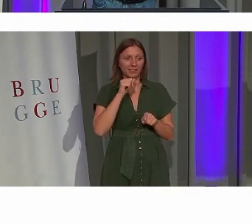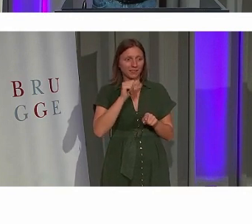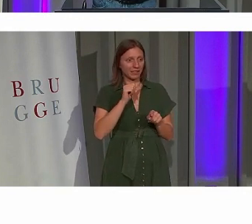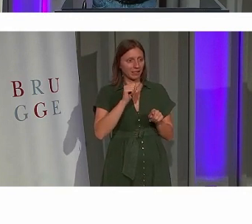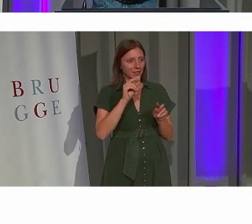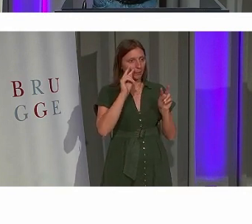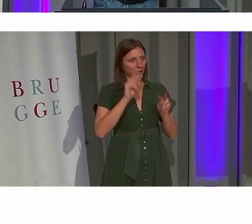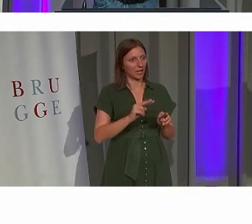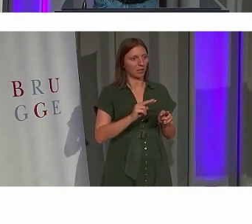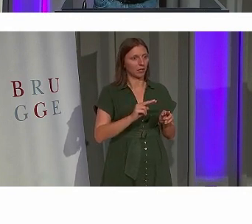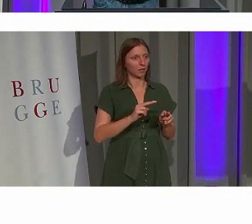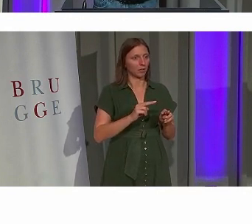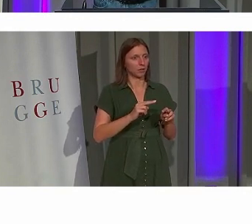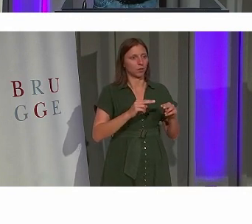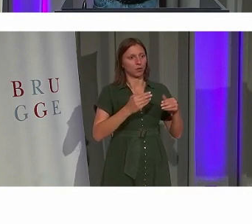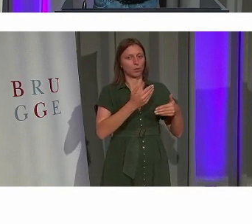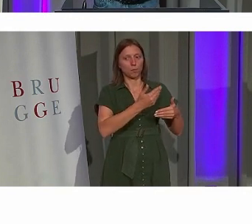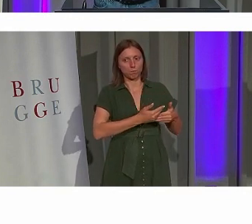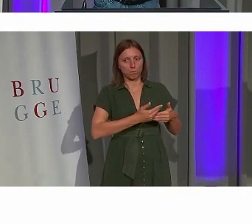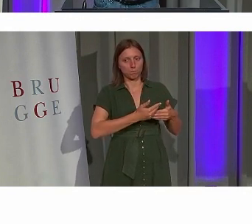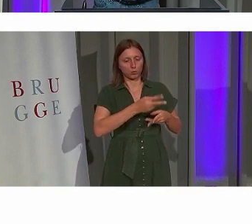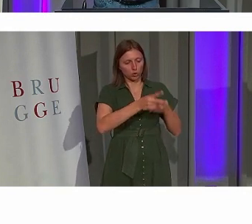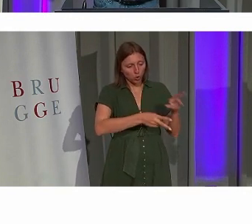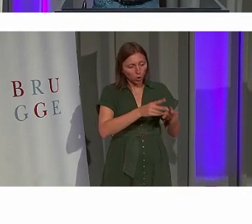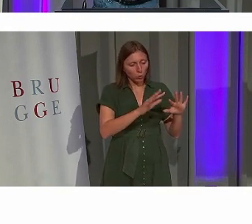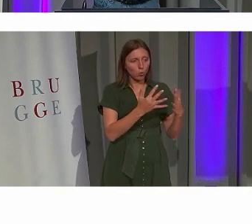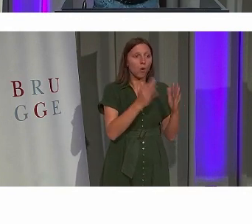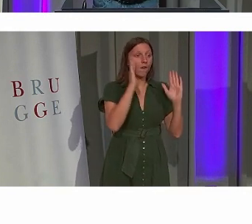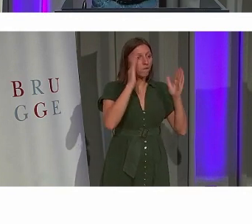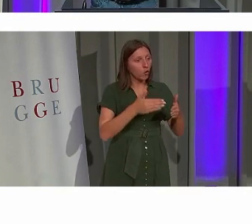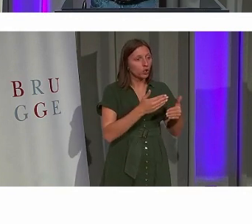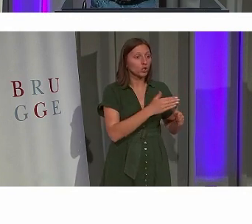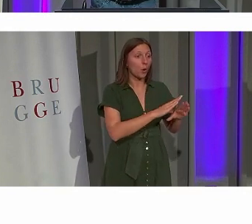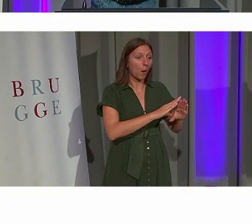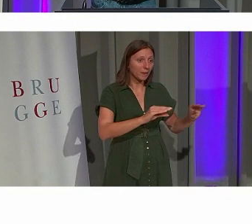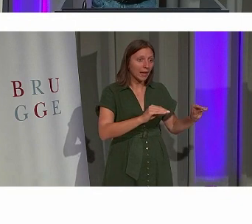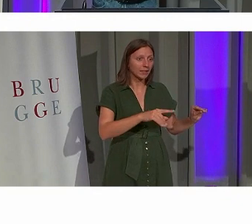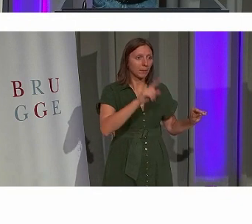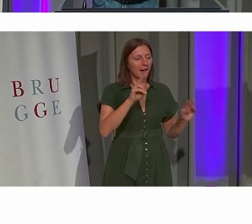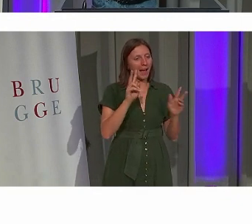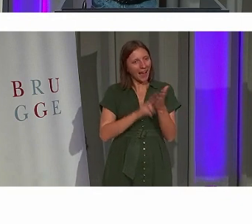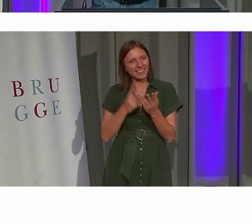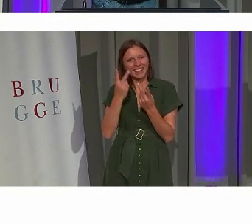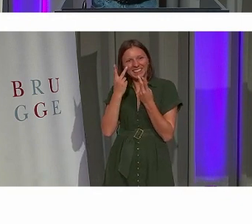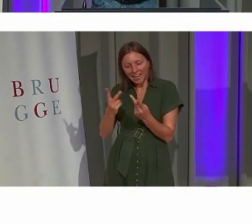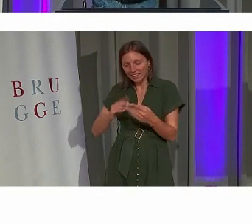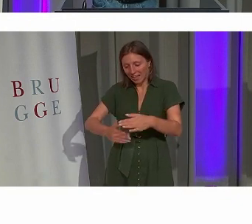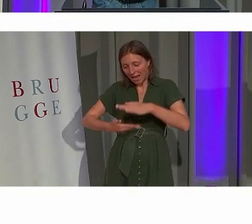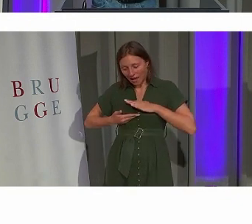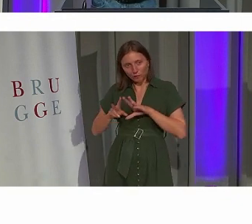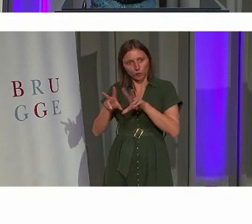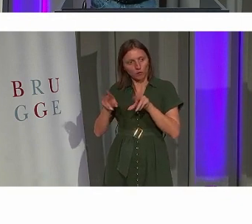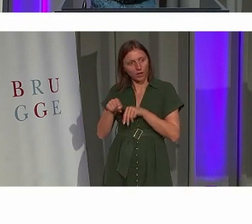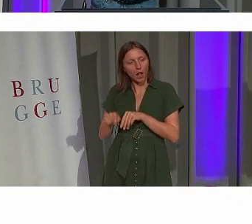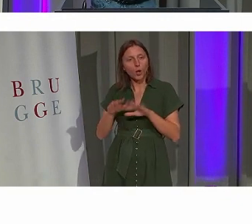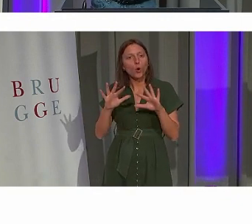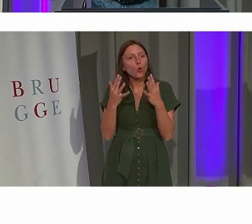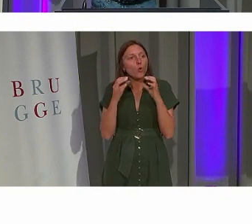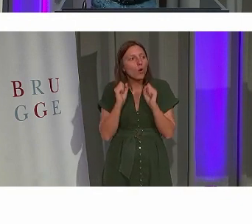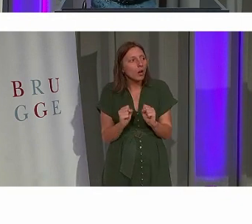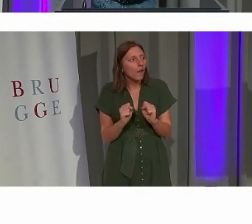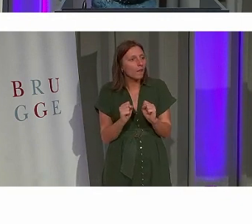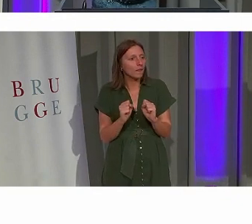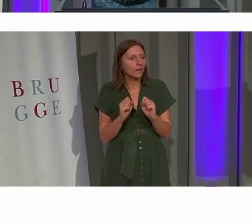the heritage world. You do not only talk about the object, but you should talk about the story